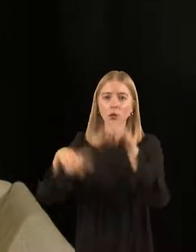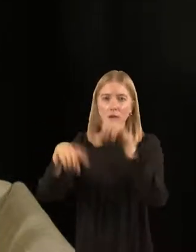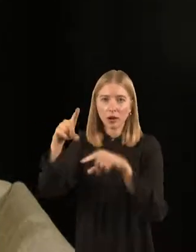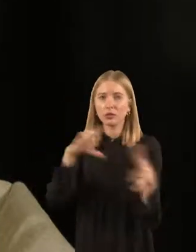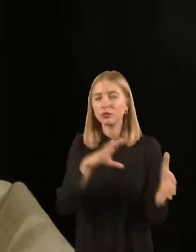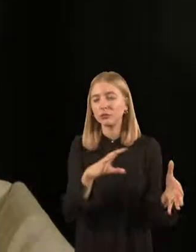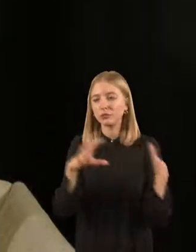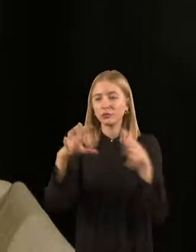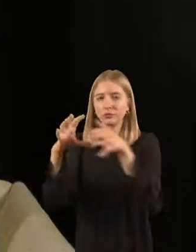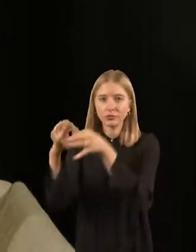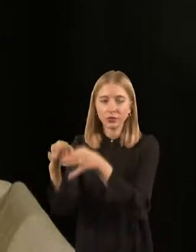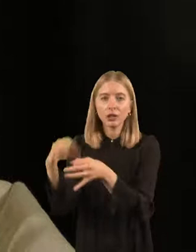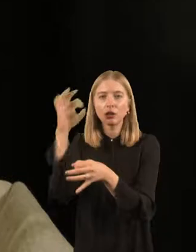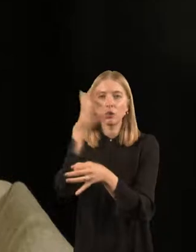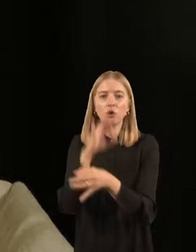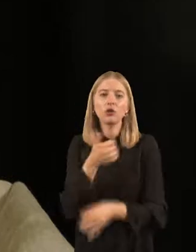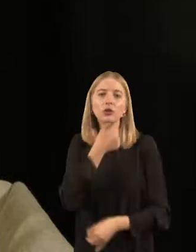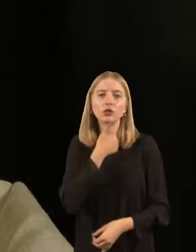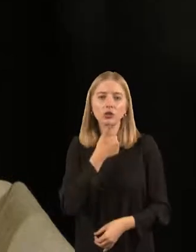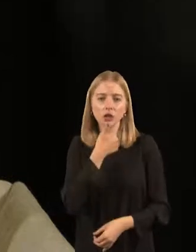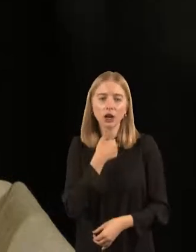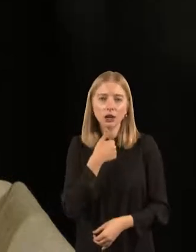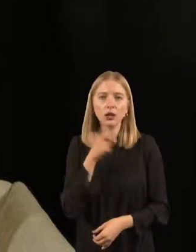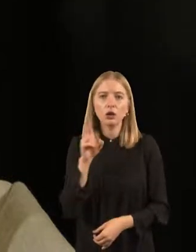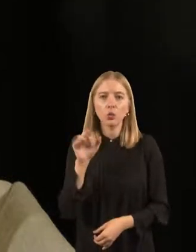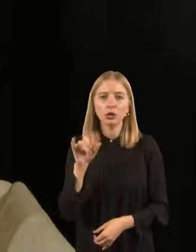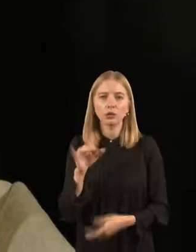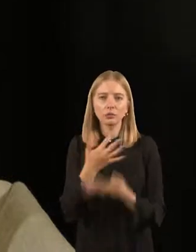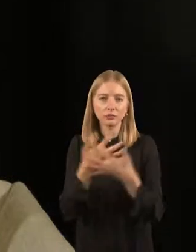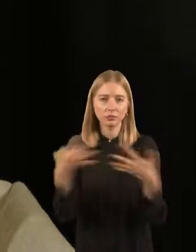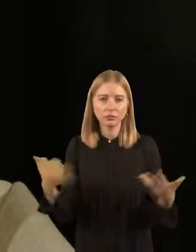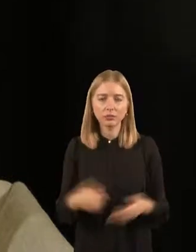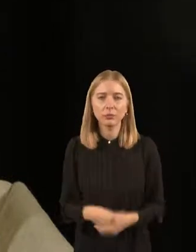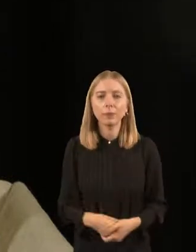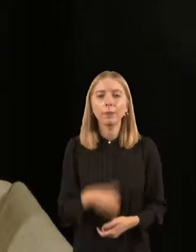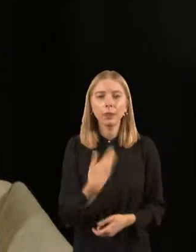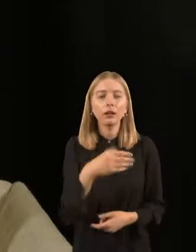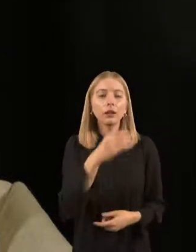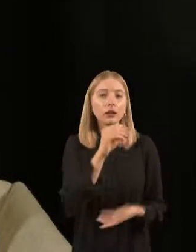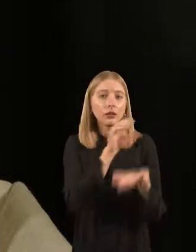Well, in agriculture, if I remember,